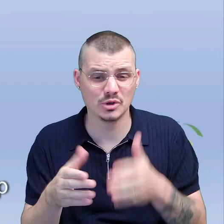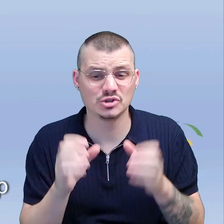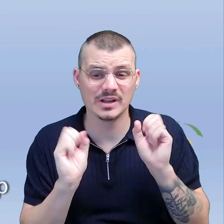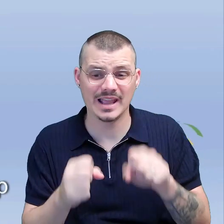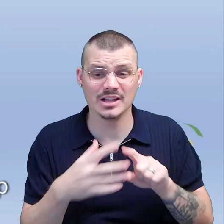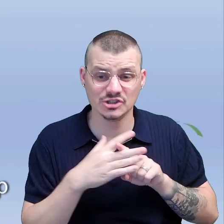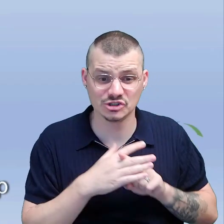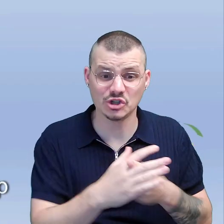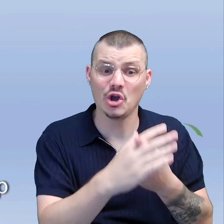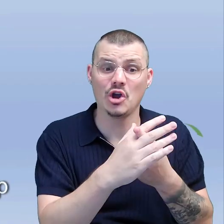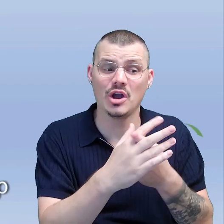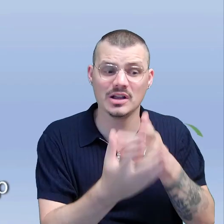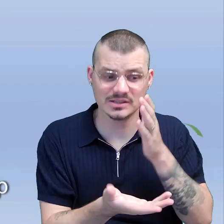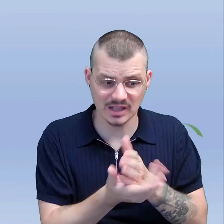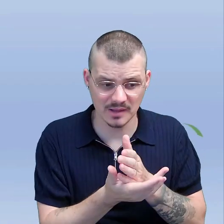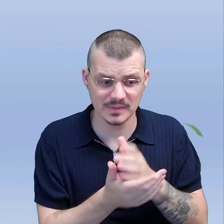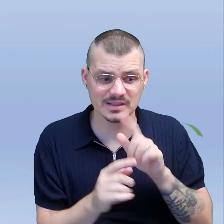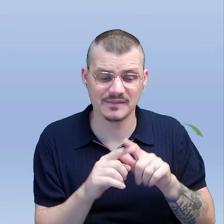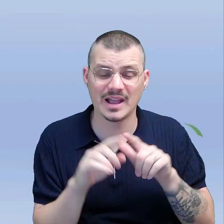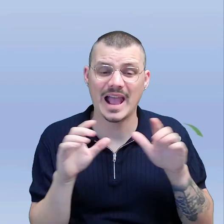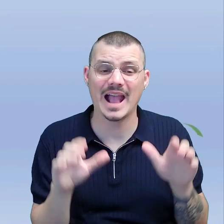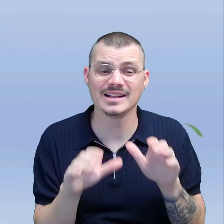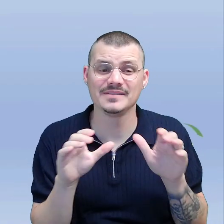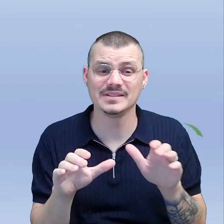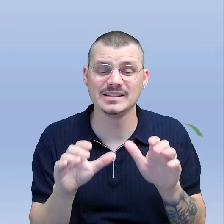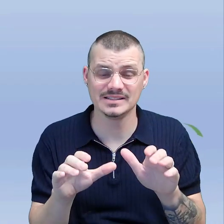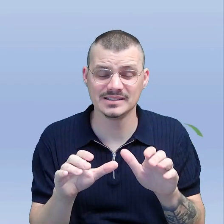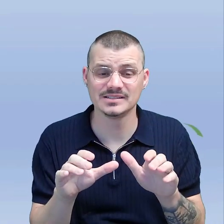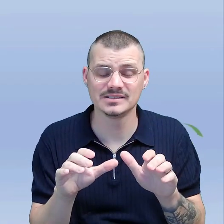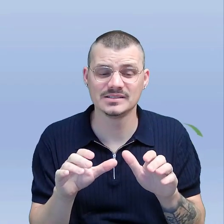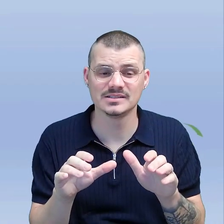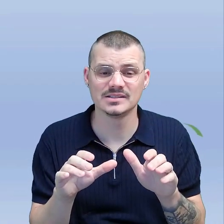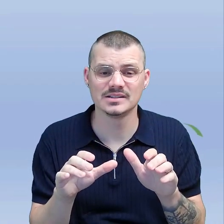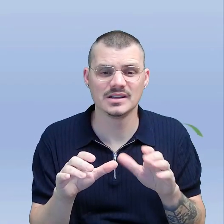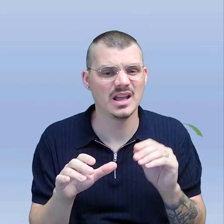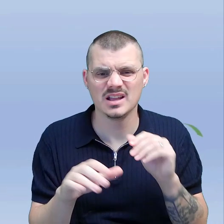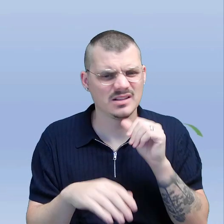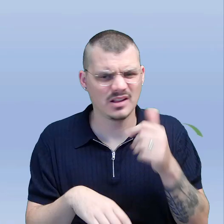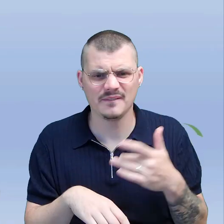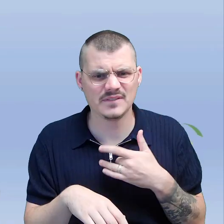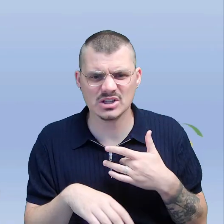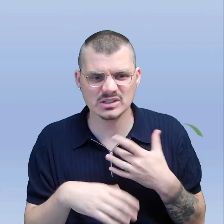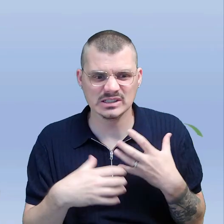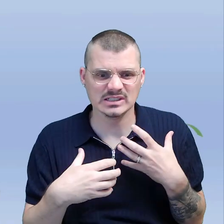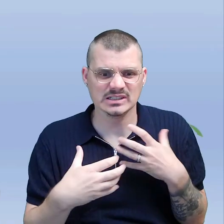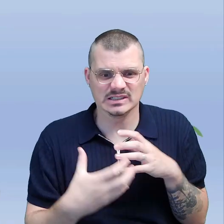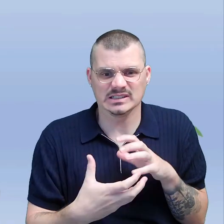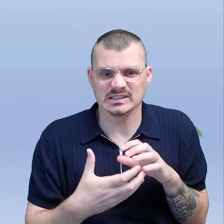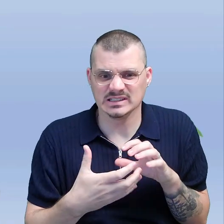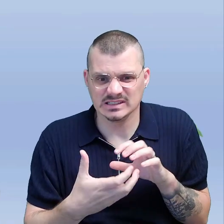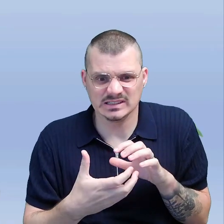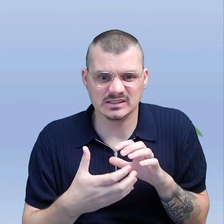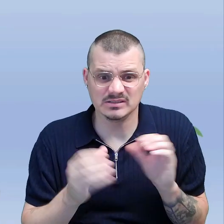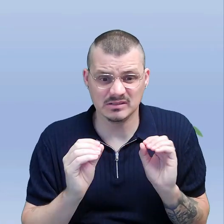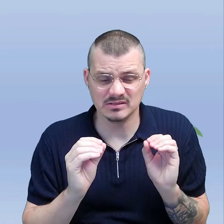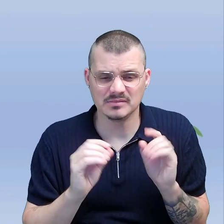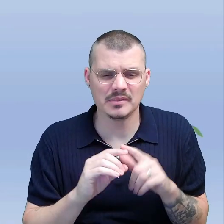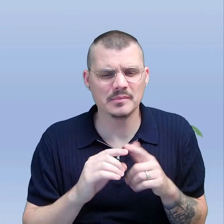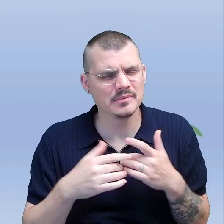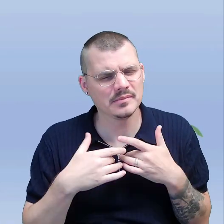Typically, if a person can start and stop the different activities at will and doesn't feel any tension about